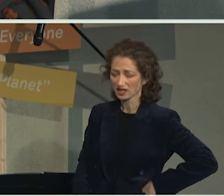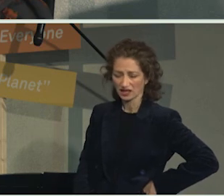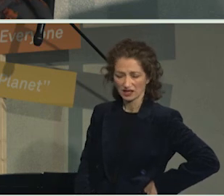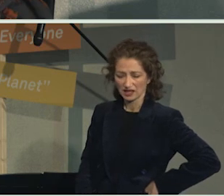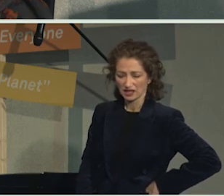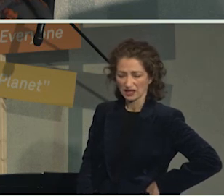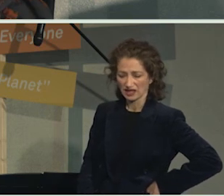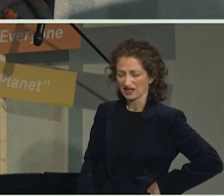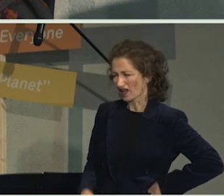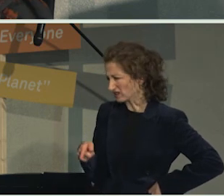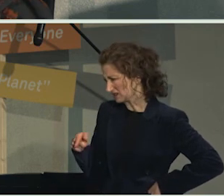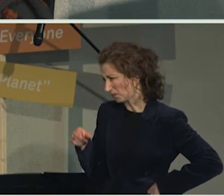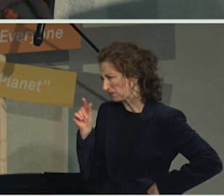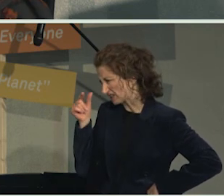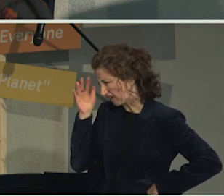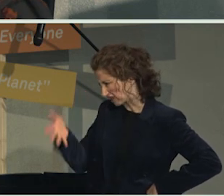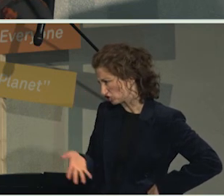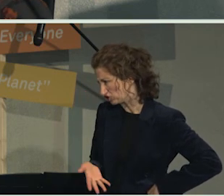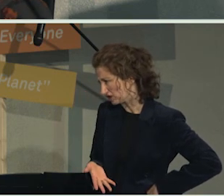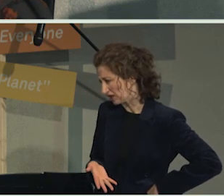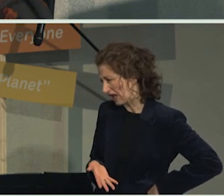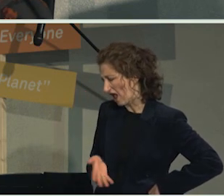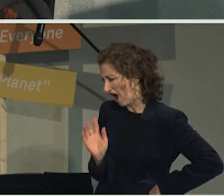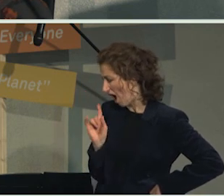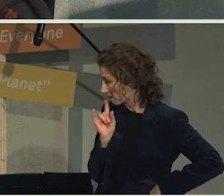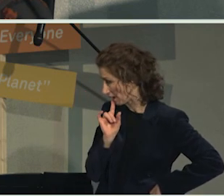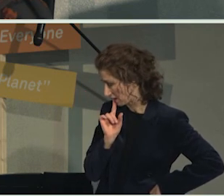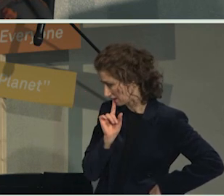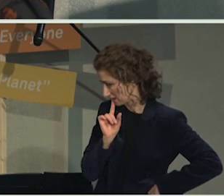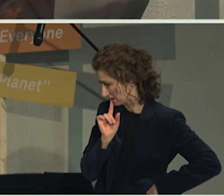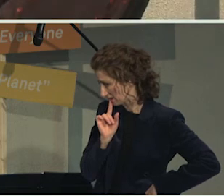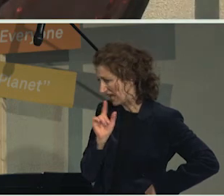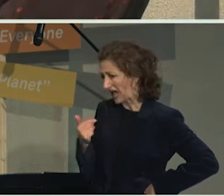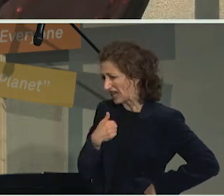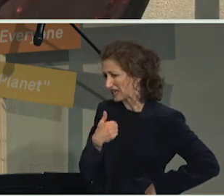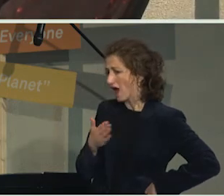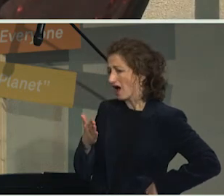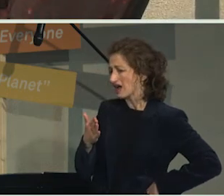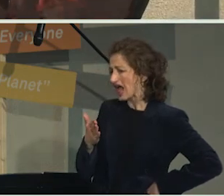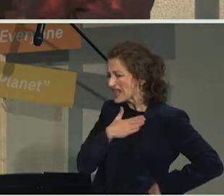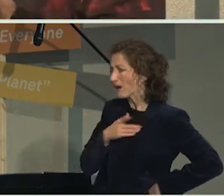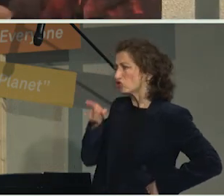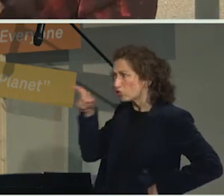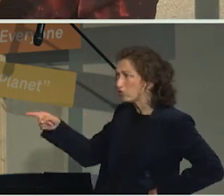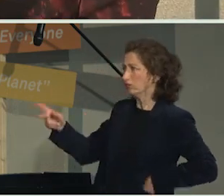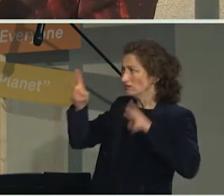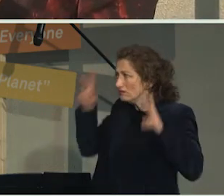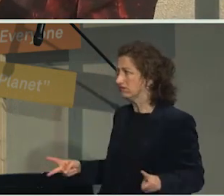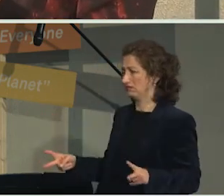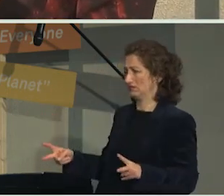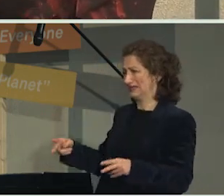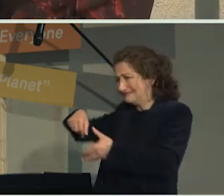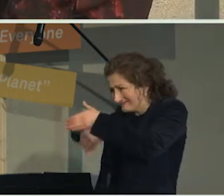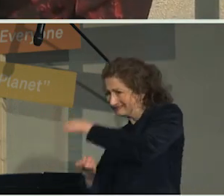a little bit absurd. Absolutely. But I would rather have you there than, I mean,